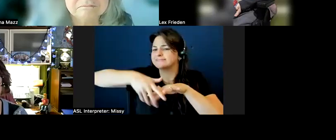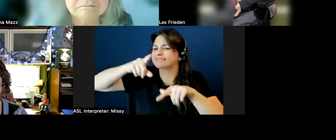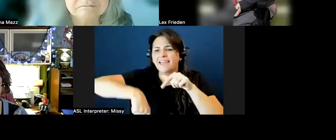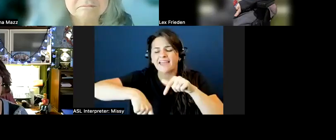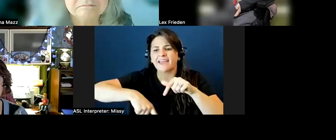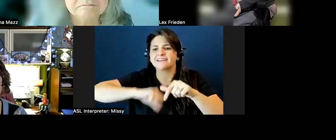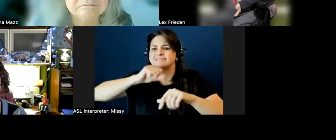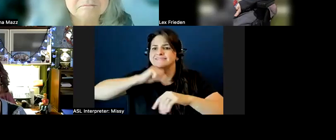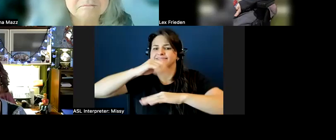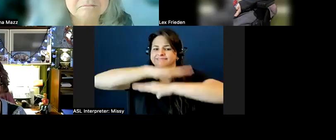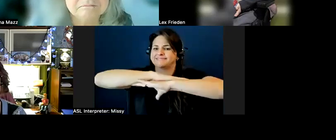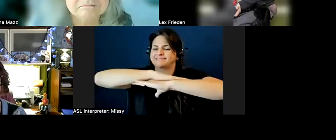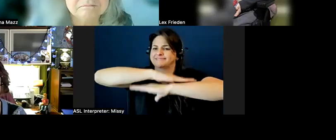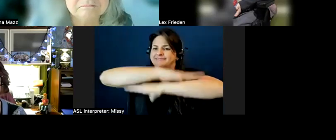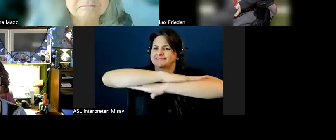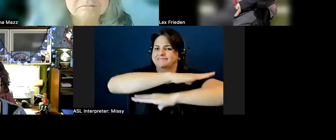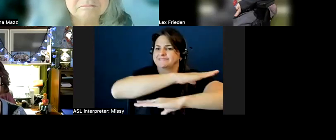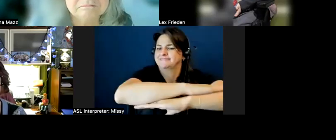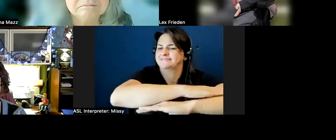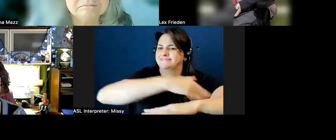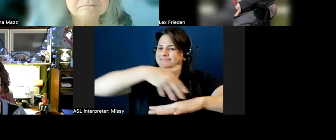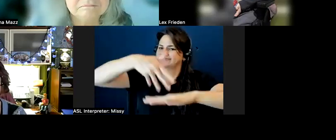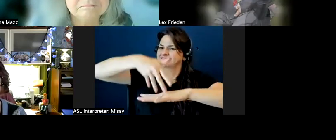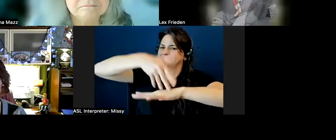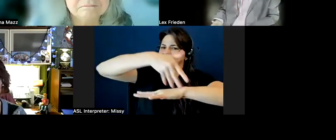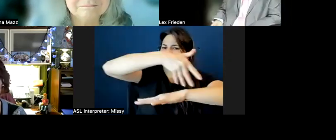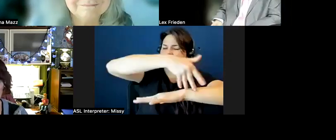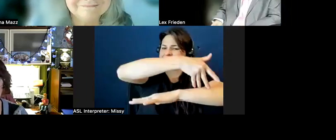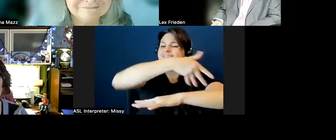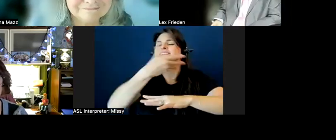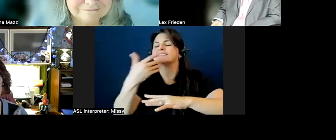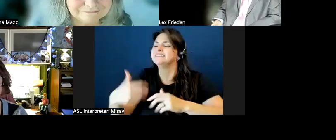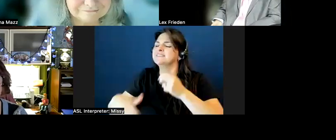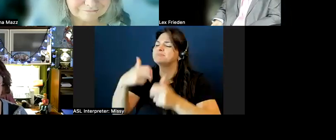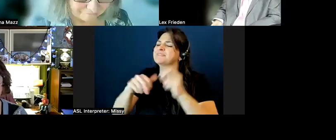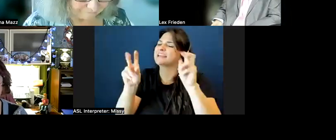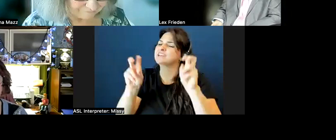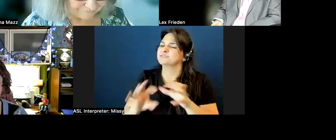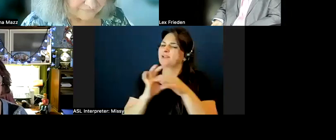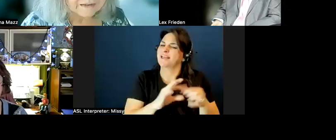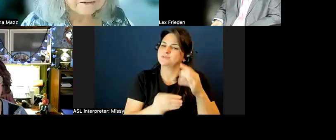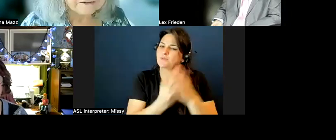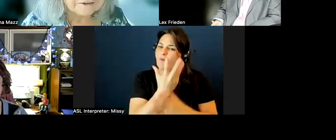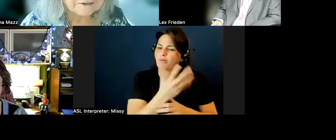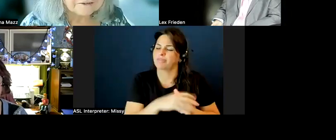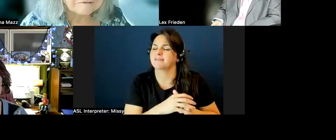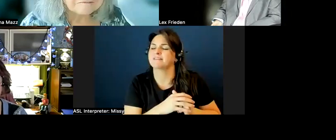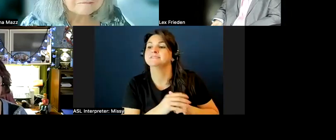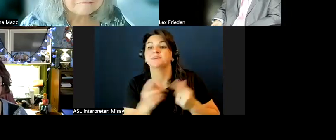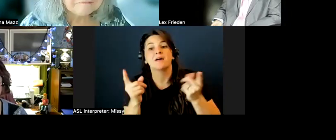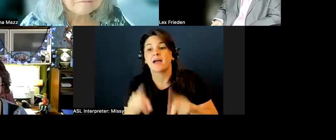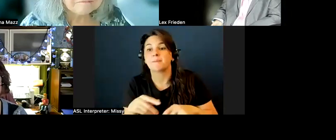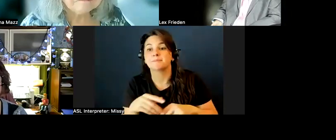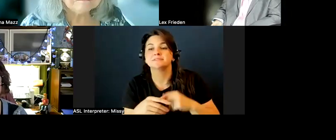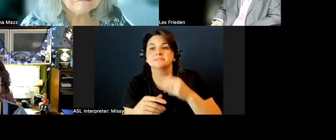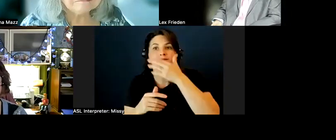subsidence and all of these growth issues. And what happens is that people who